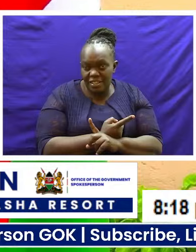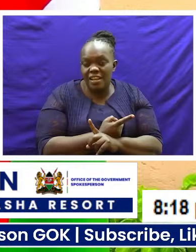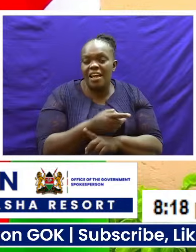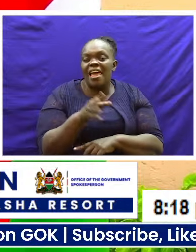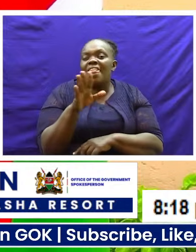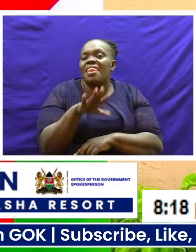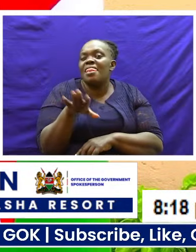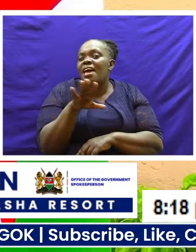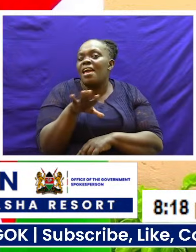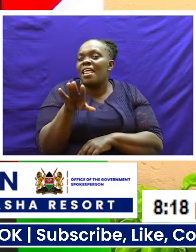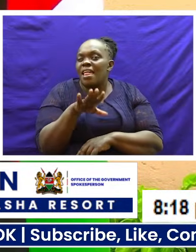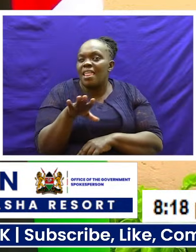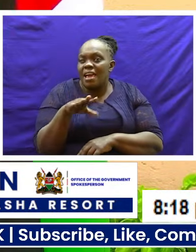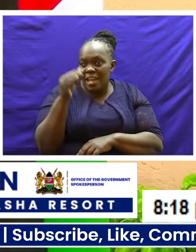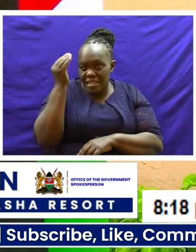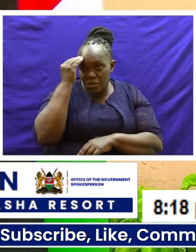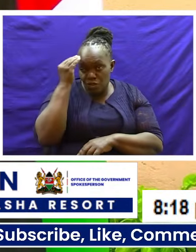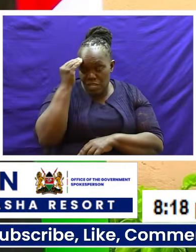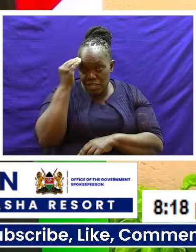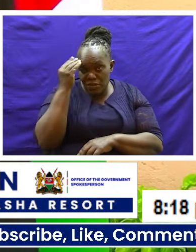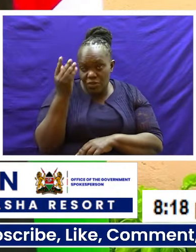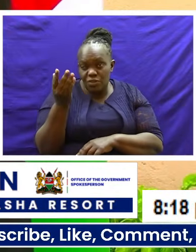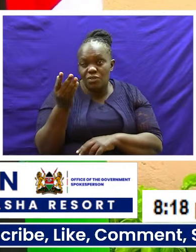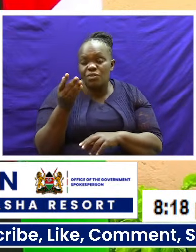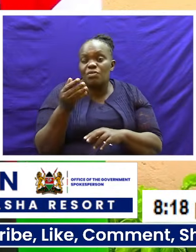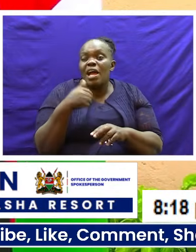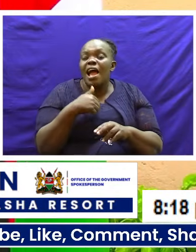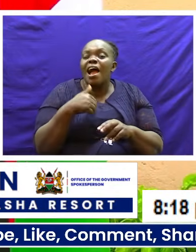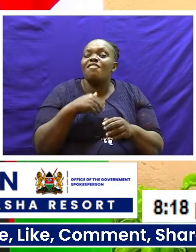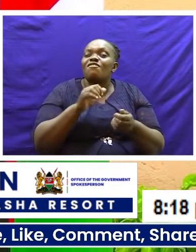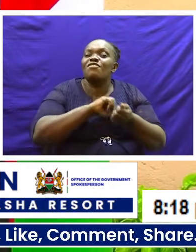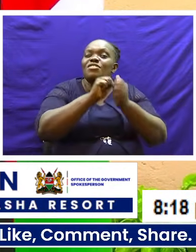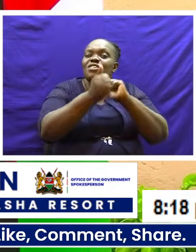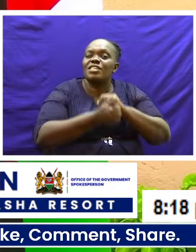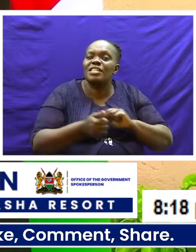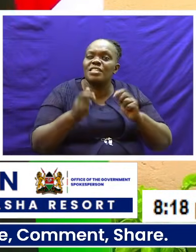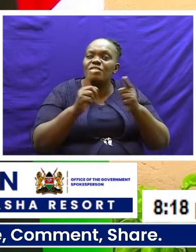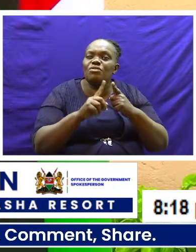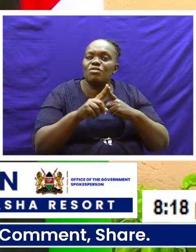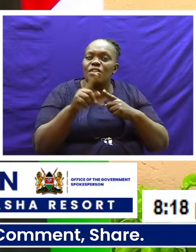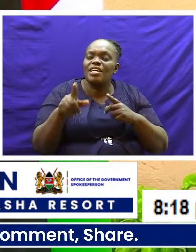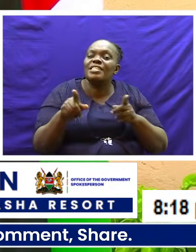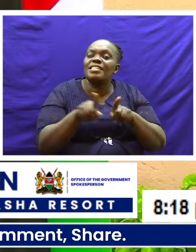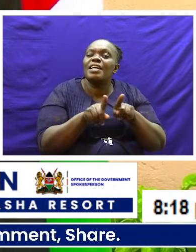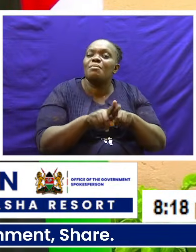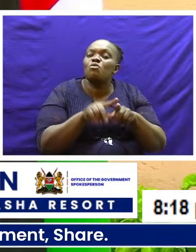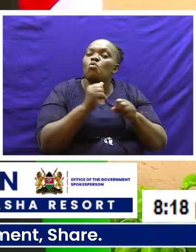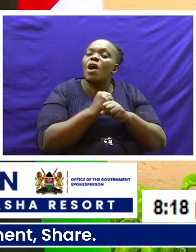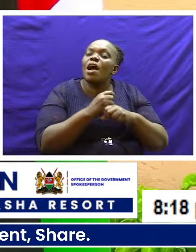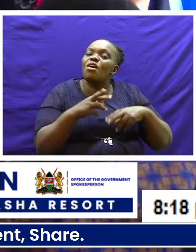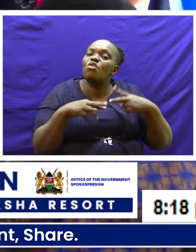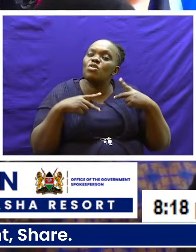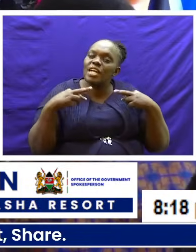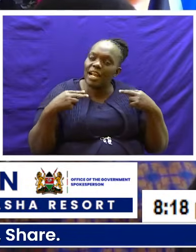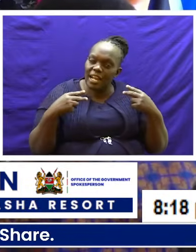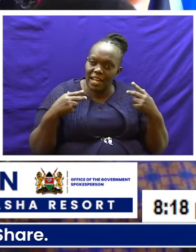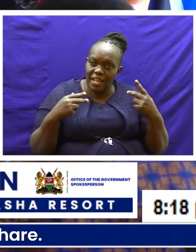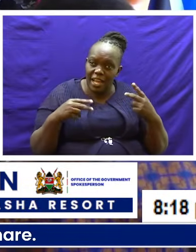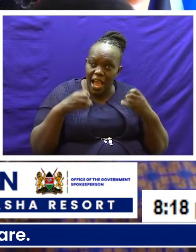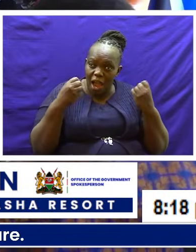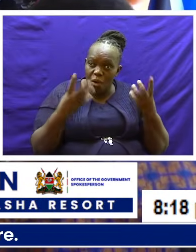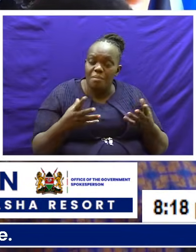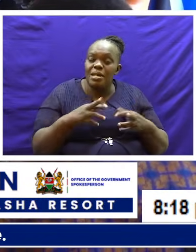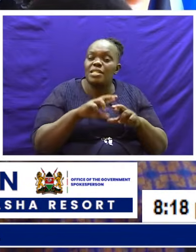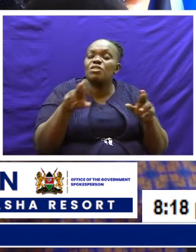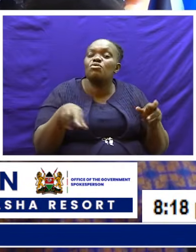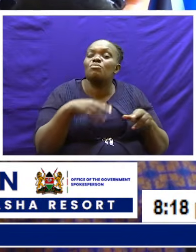aspects of education. But we have transformed to... So that is like almost operating like a hotel. It's like how many rooms are